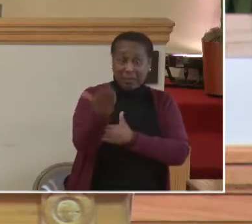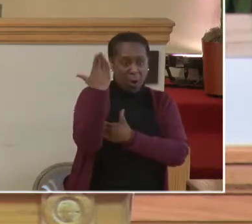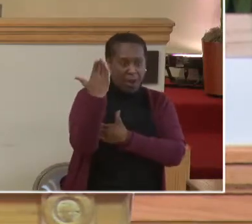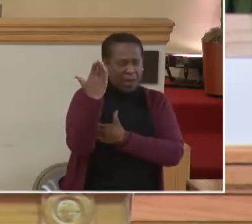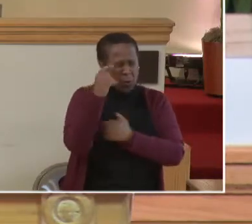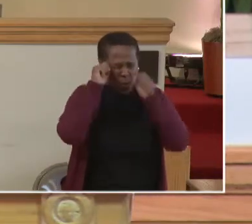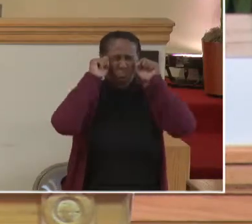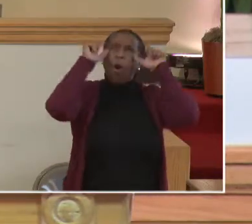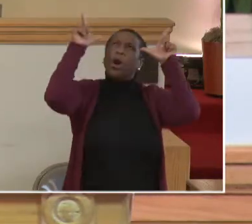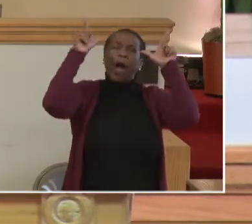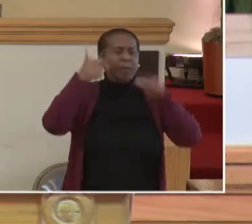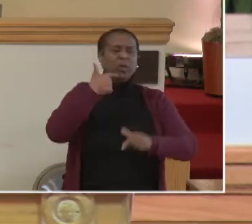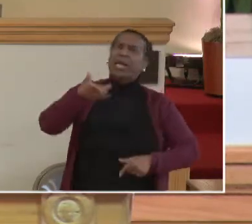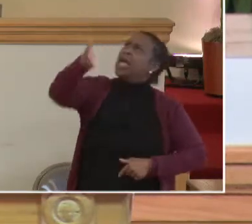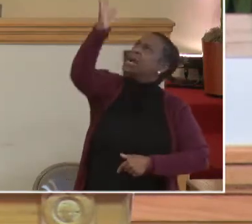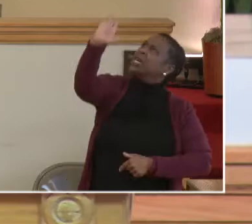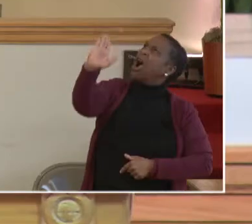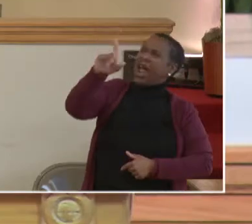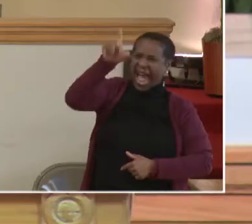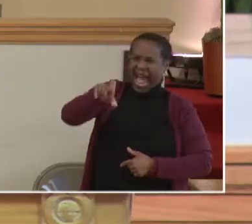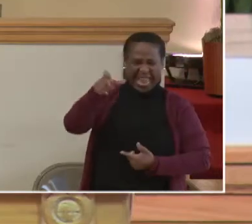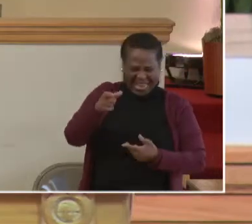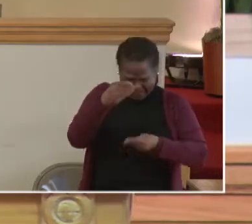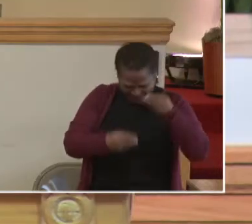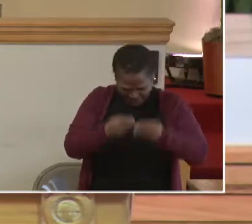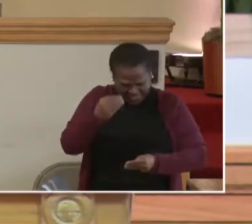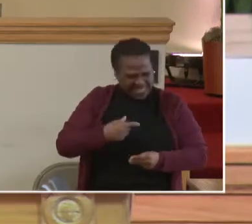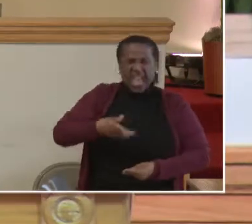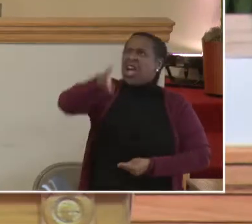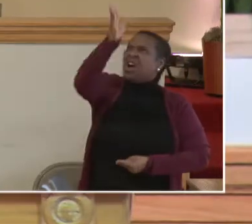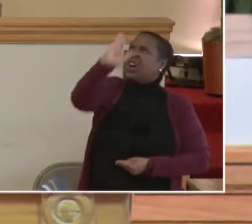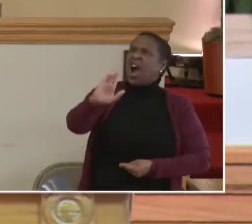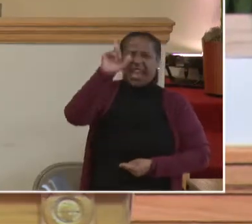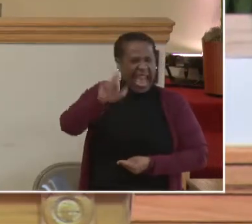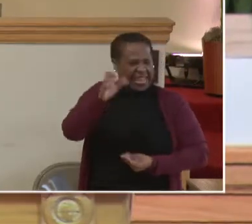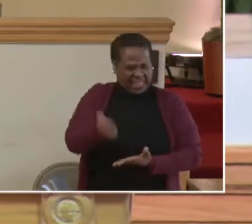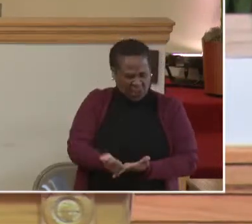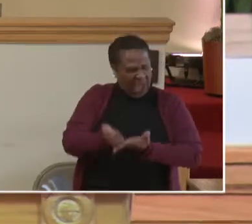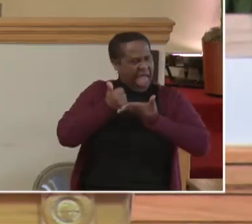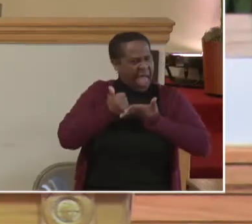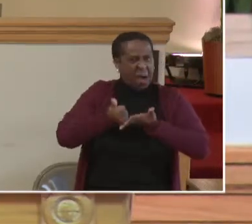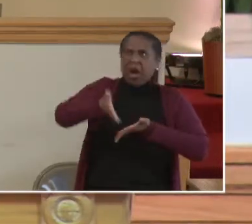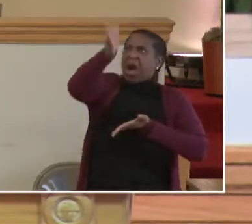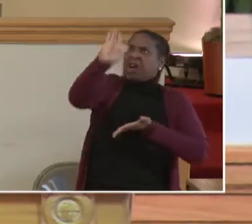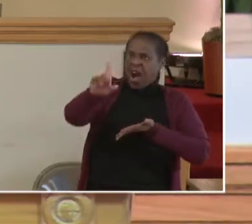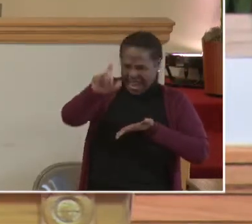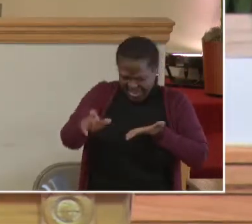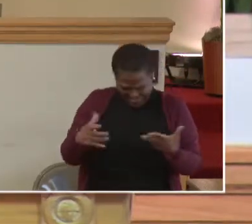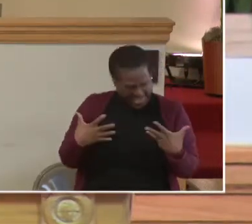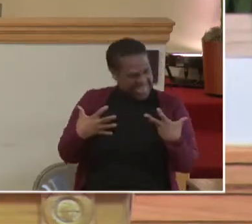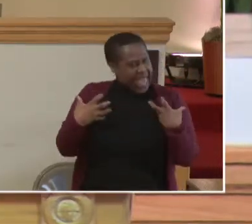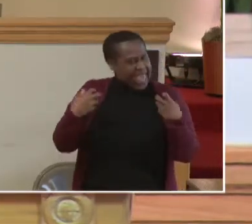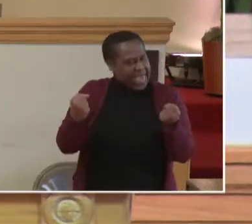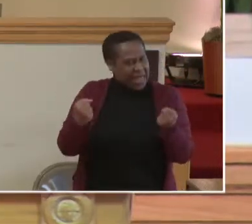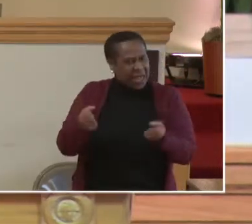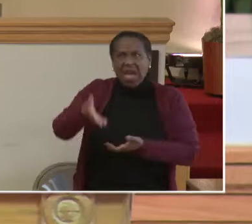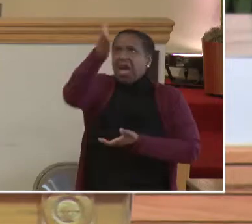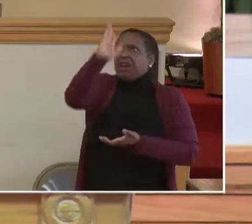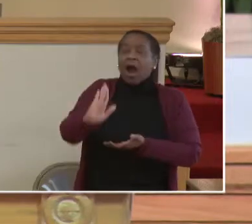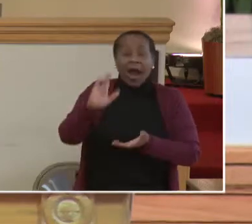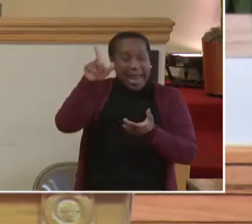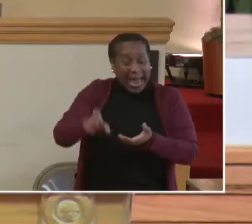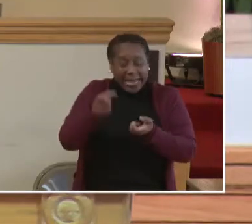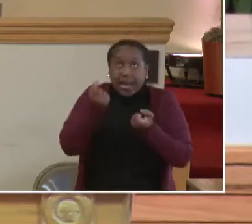woke up? God, I need fixing. God, I need forgiveness. God, I need healing. God, I need a